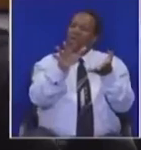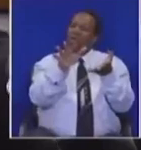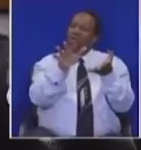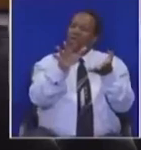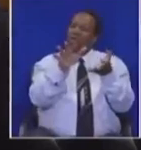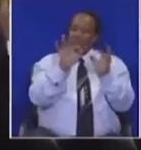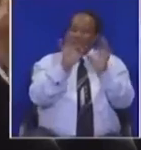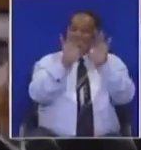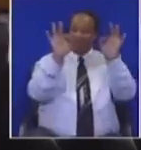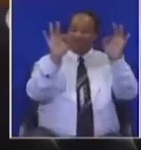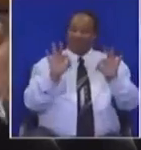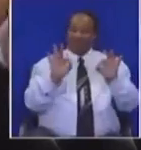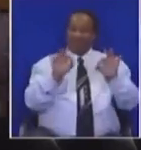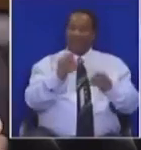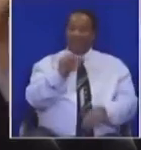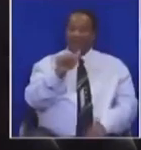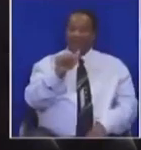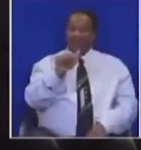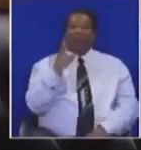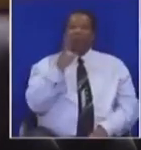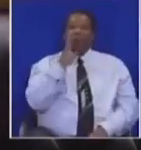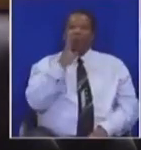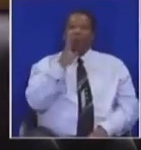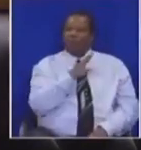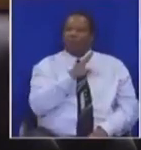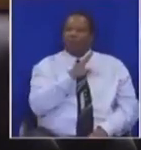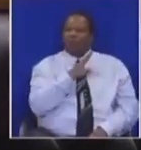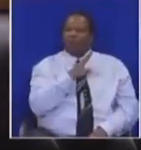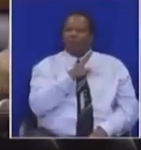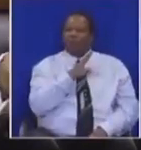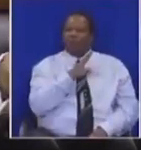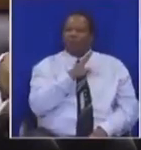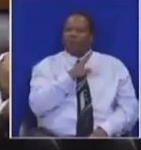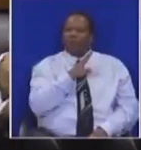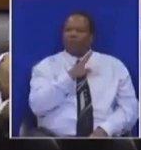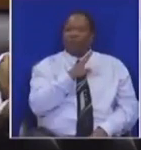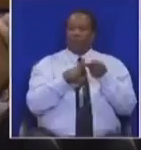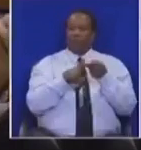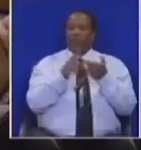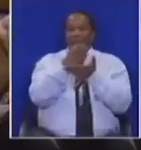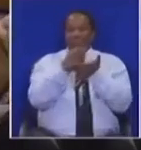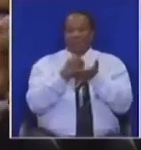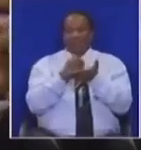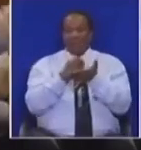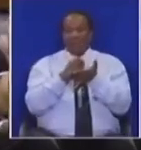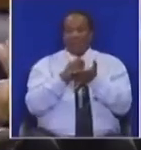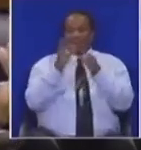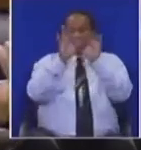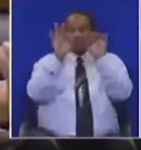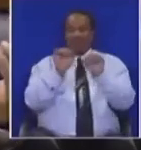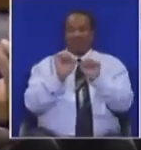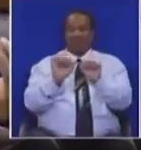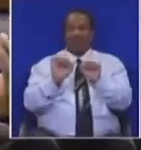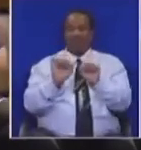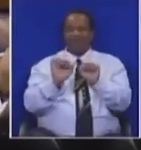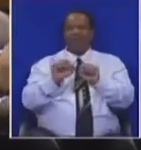Abanye abantu kodwa abangaphansi kwezwe lesilo banama title deeds. Bahlukaniswa yini labantu? Why